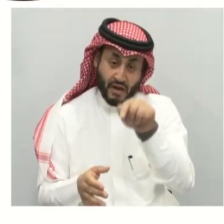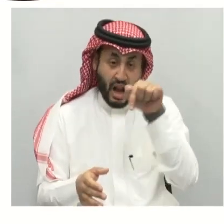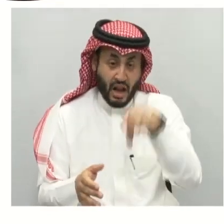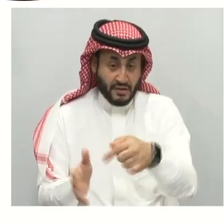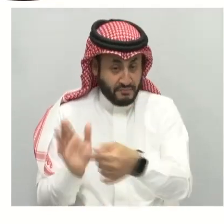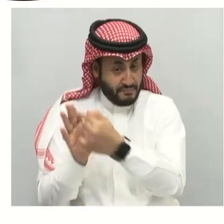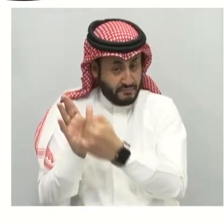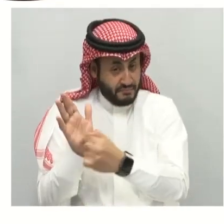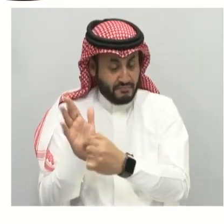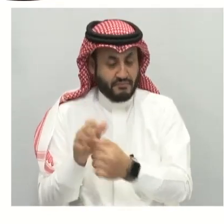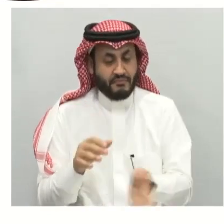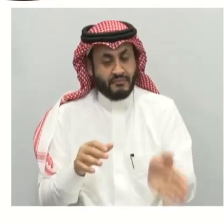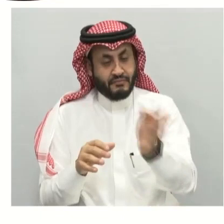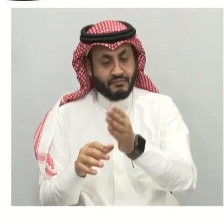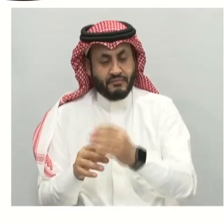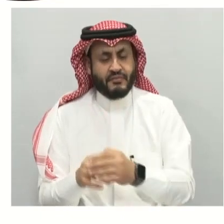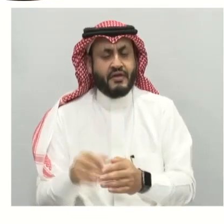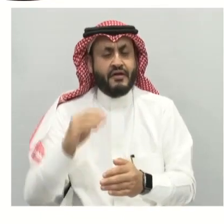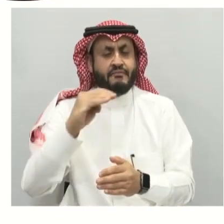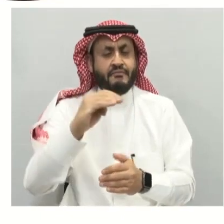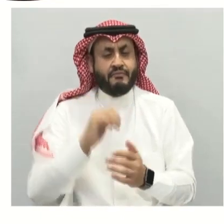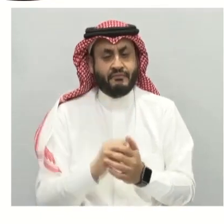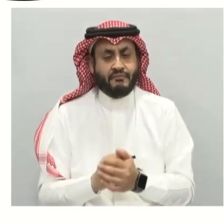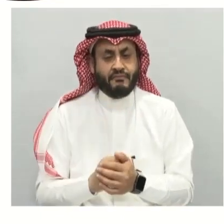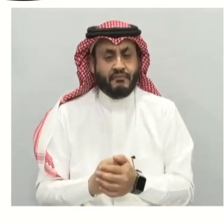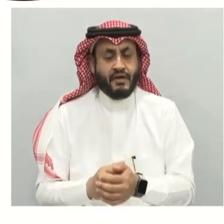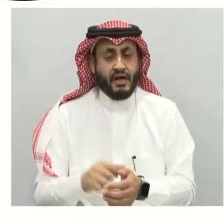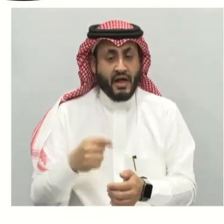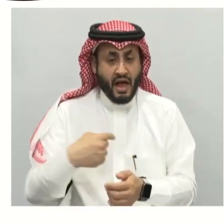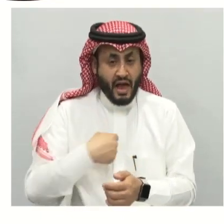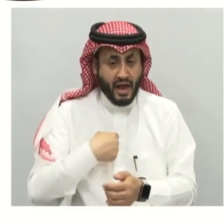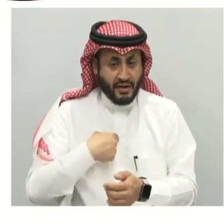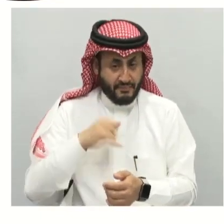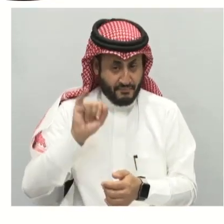is, I like Saturday. I